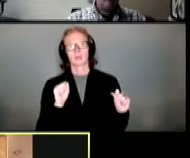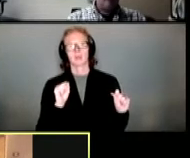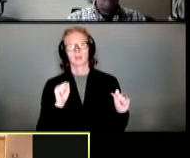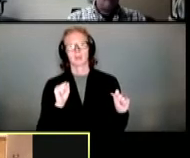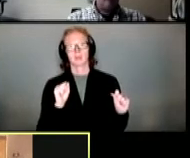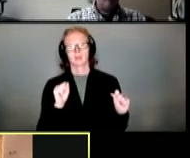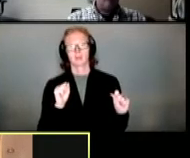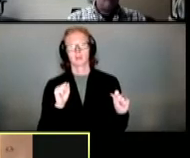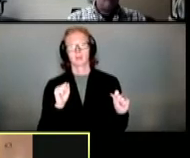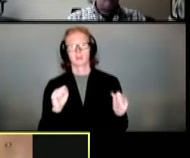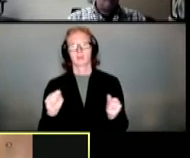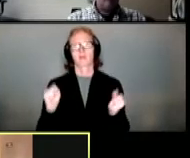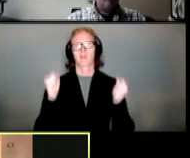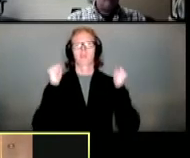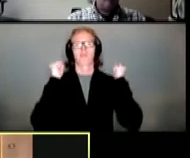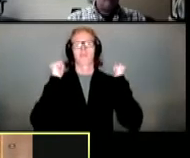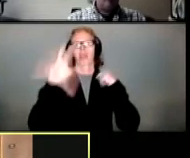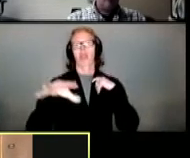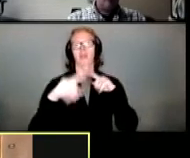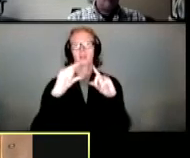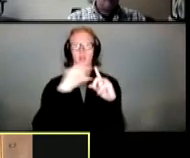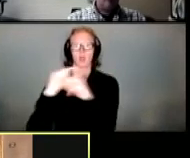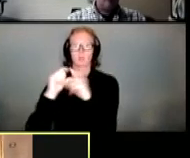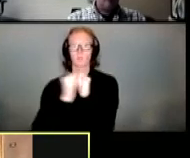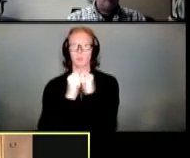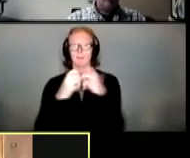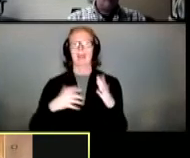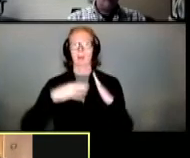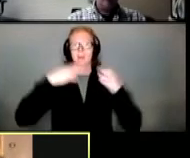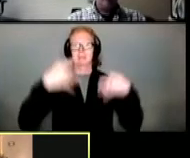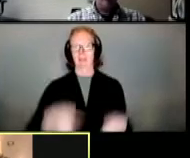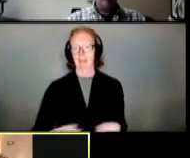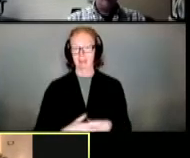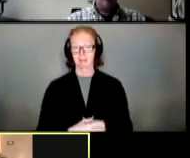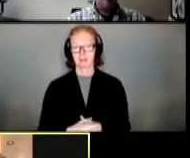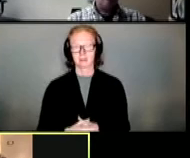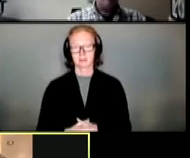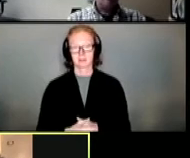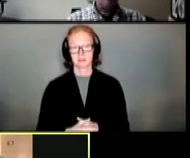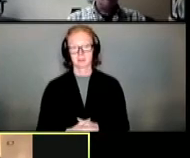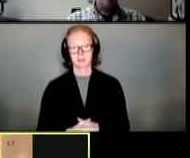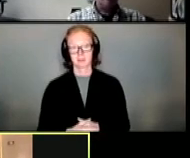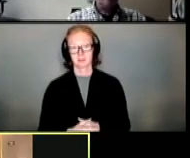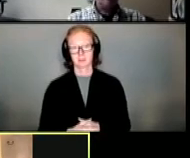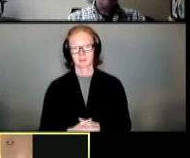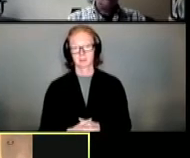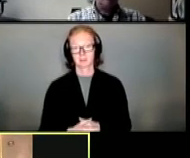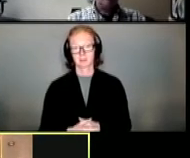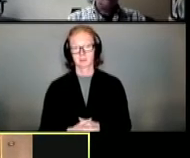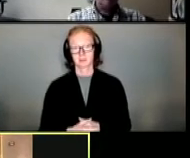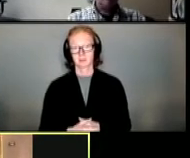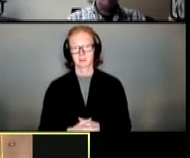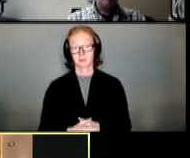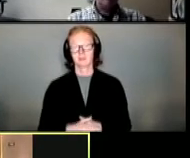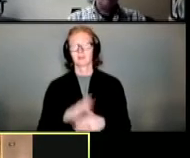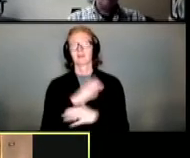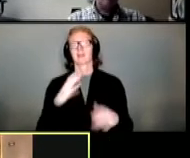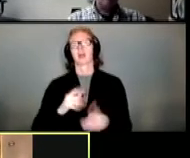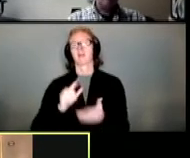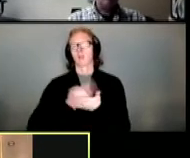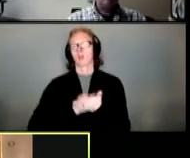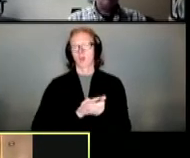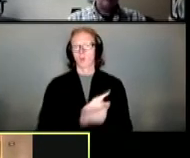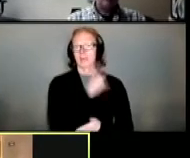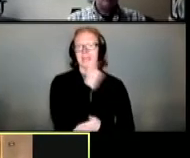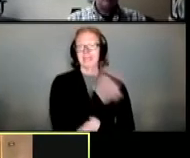throwing out terms without defining them, but the there is a lot of case law on what is and what